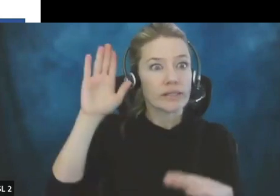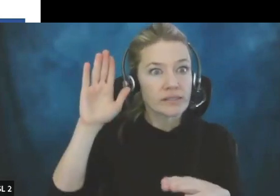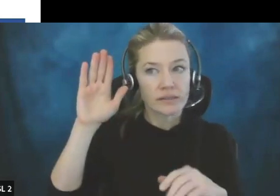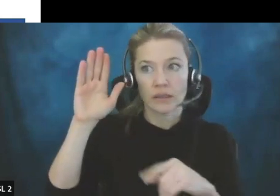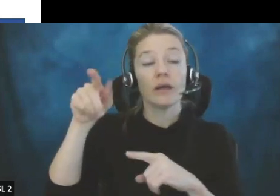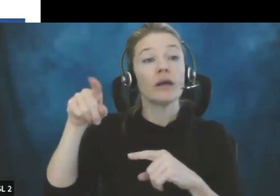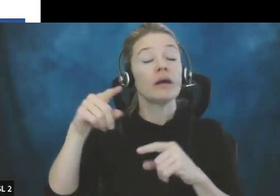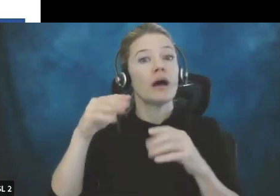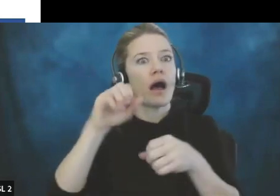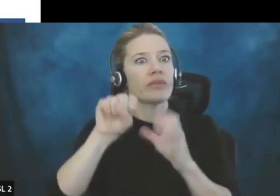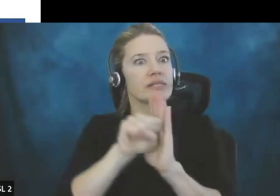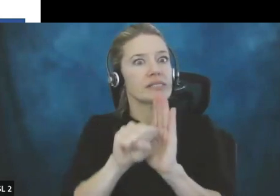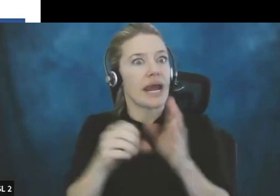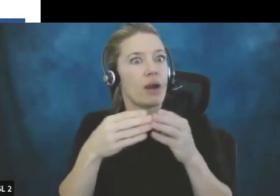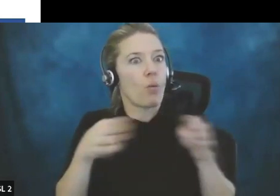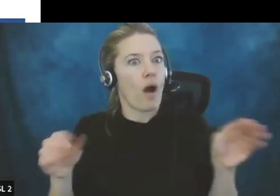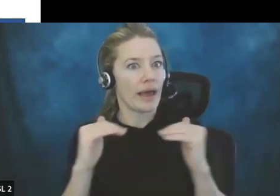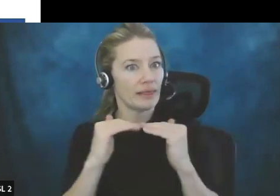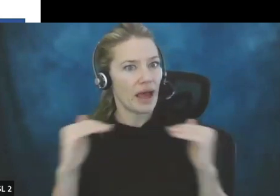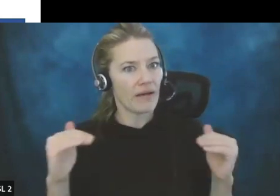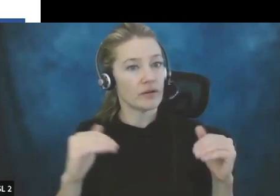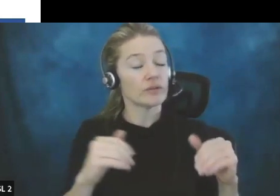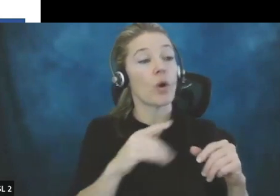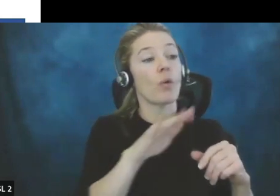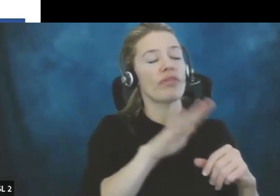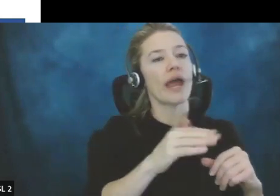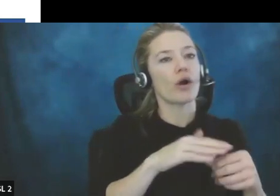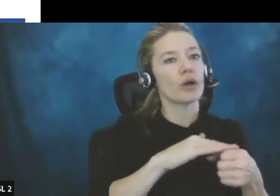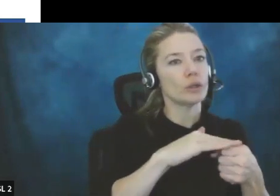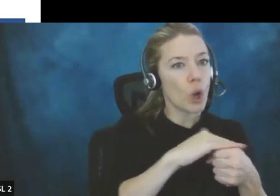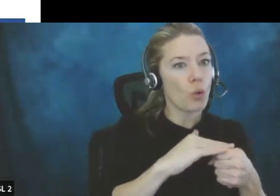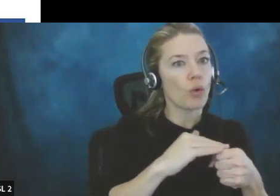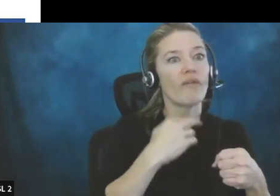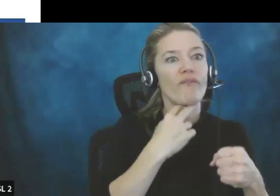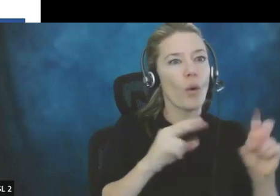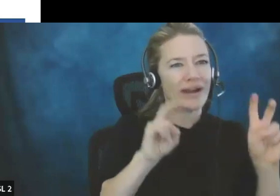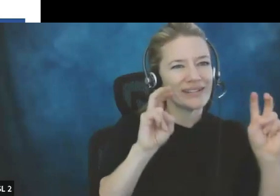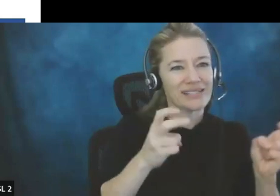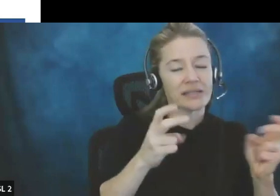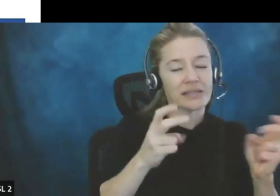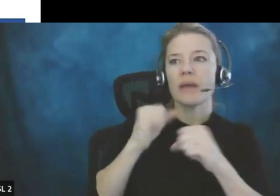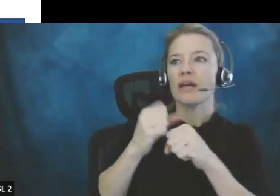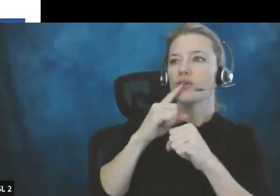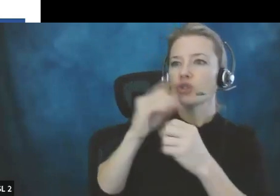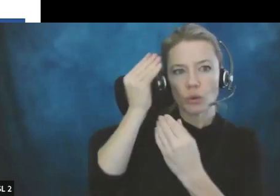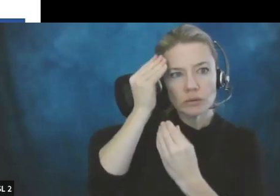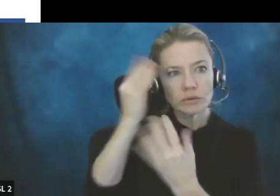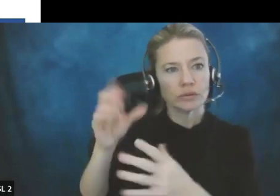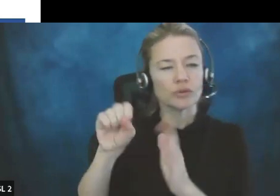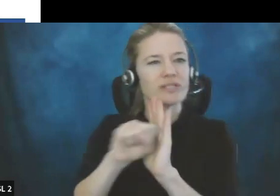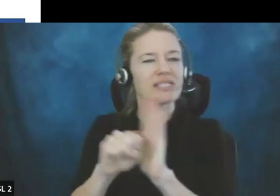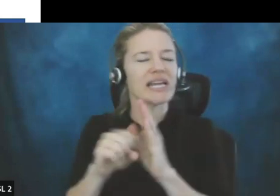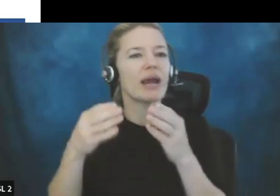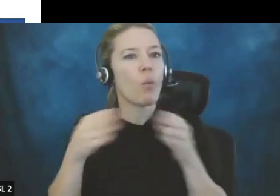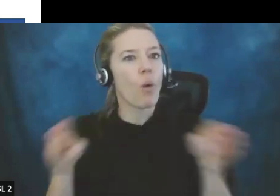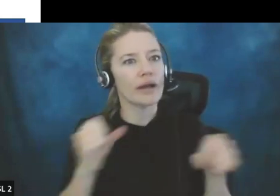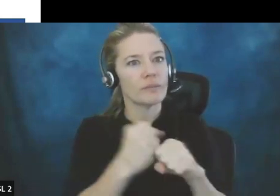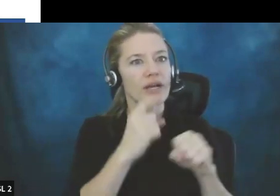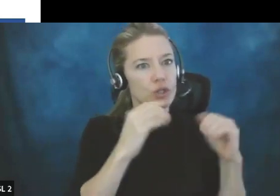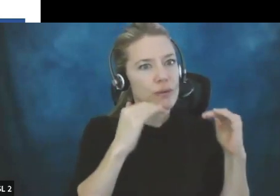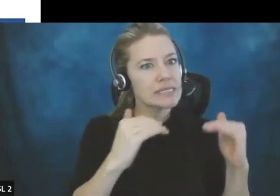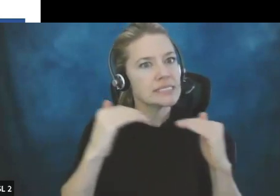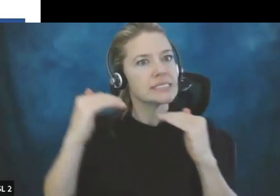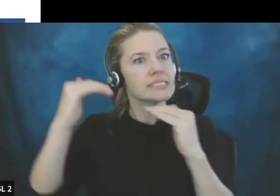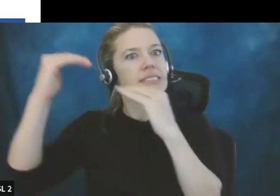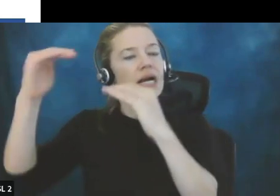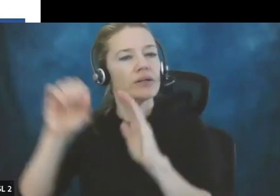a voice on the statewide level, really using that local grassroots voice and experience that was happening at the local level and